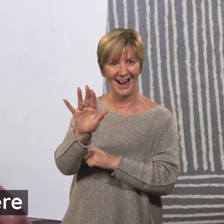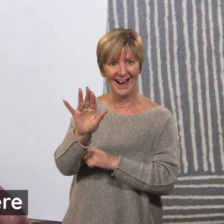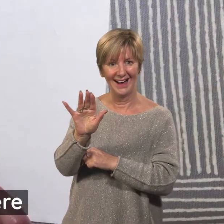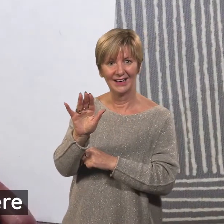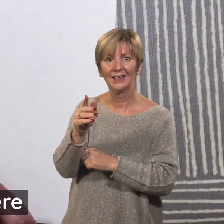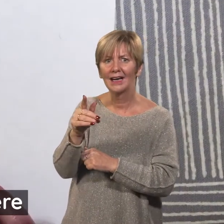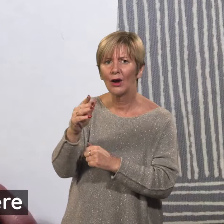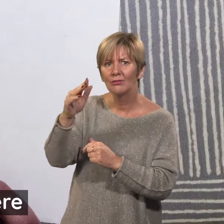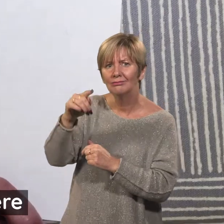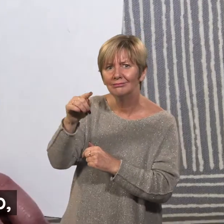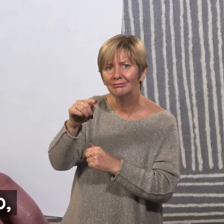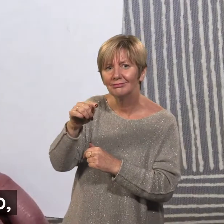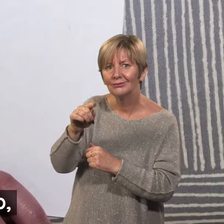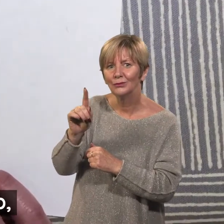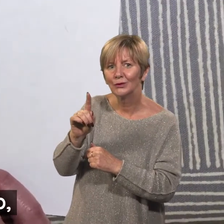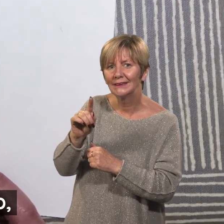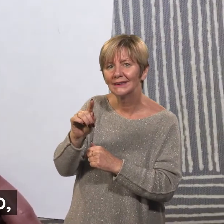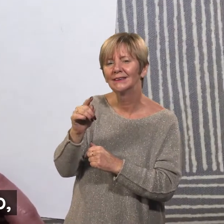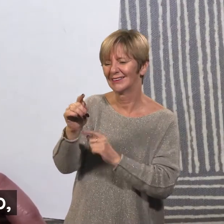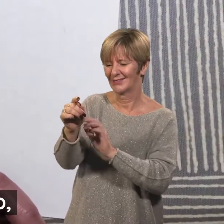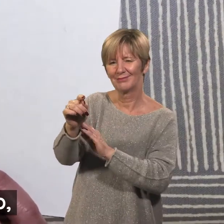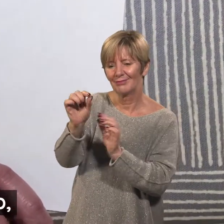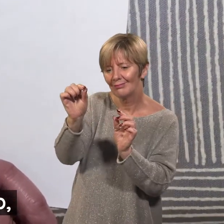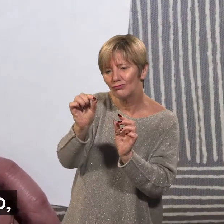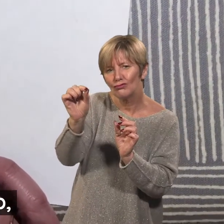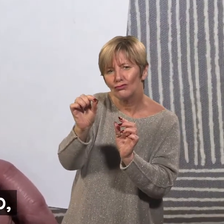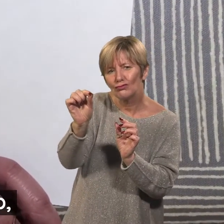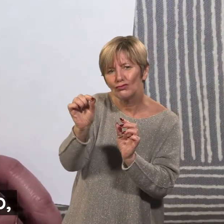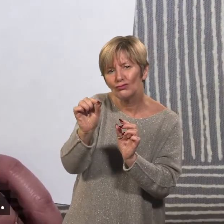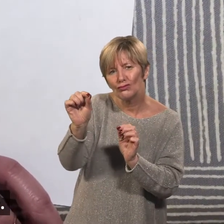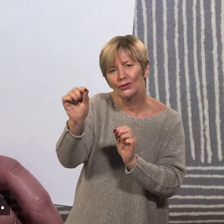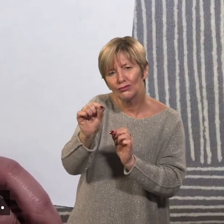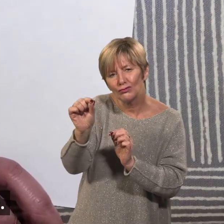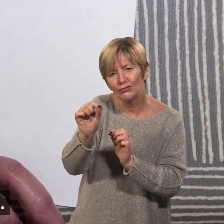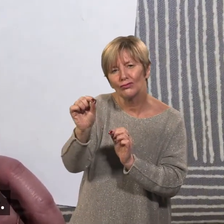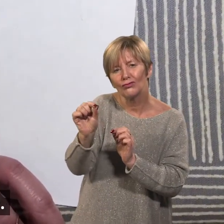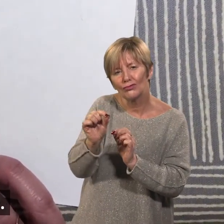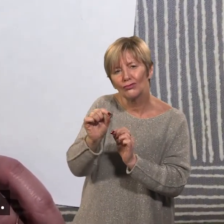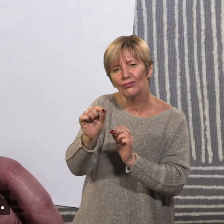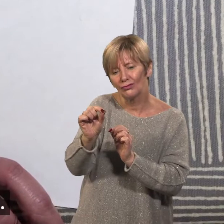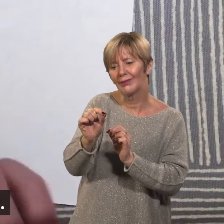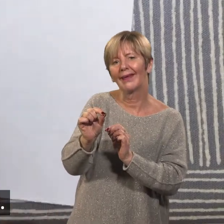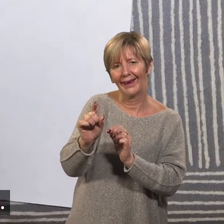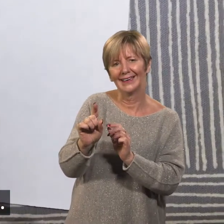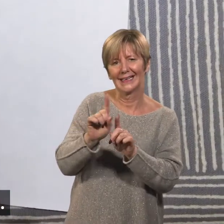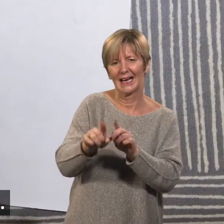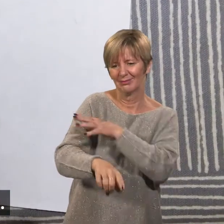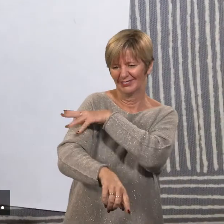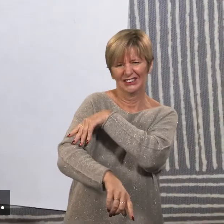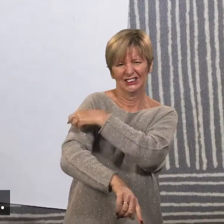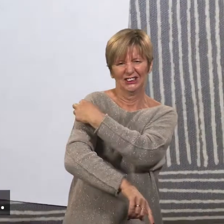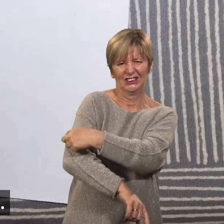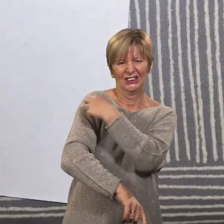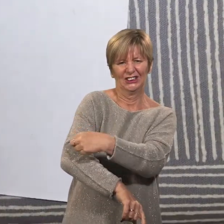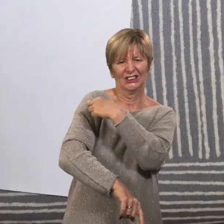then I'm going to come down. That's where his elbow is. And we're just still connecting up. And then finally back to that